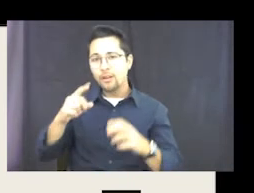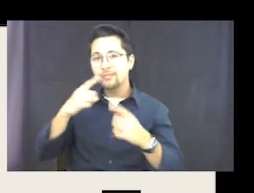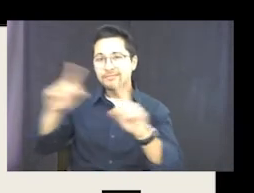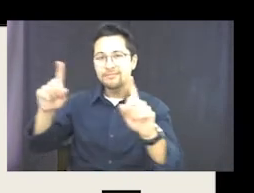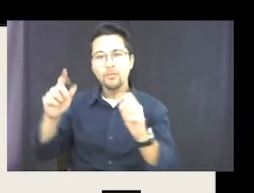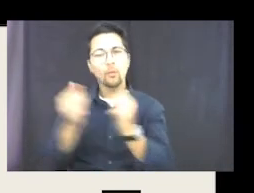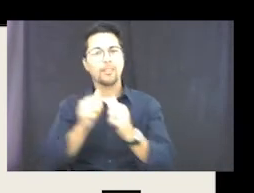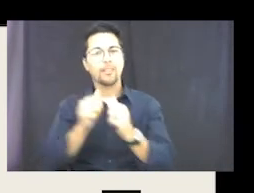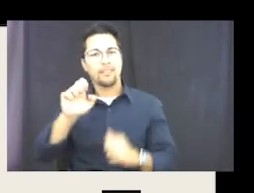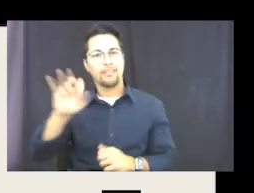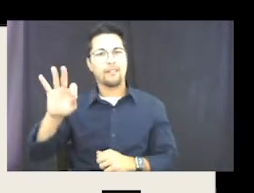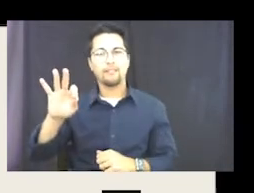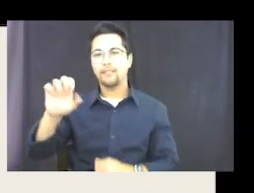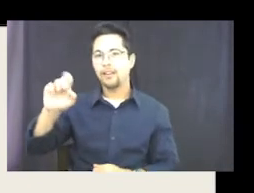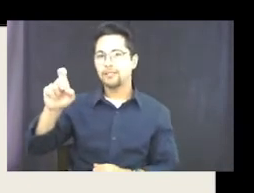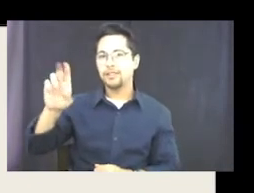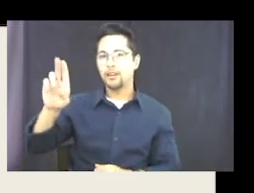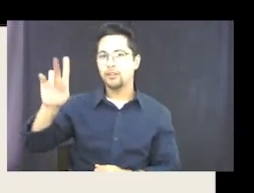Functioning.